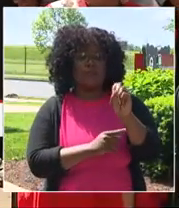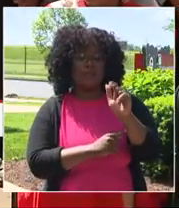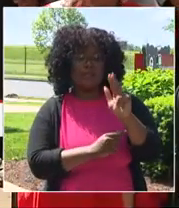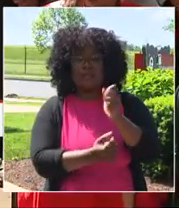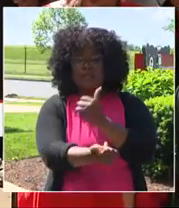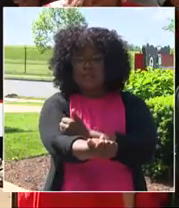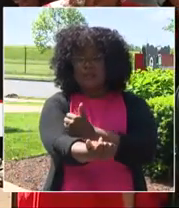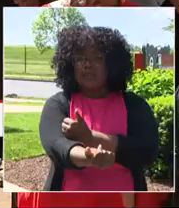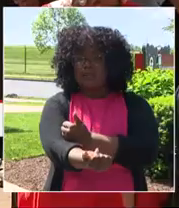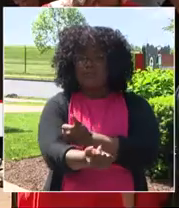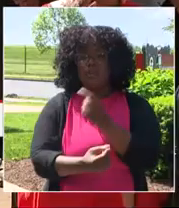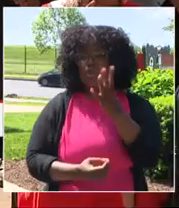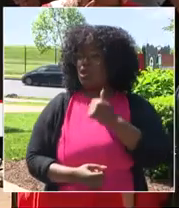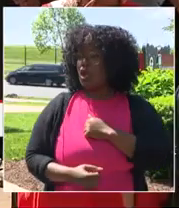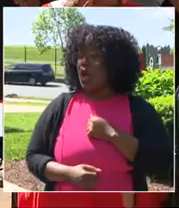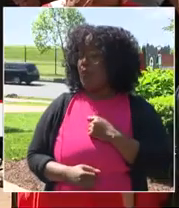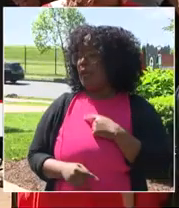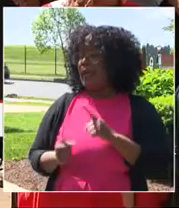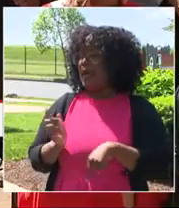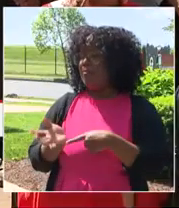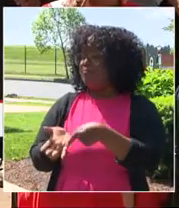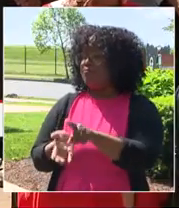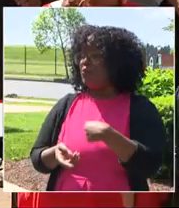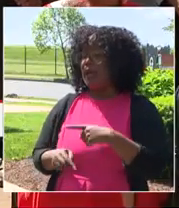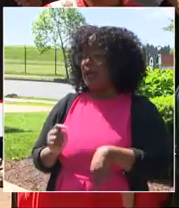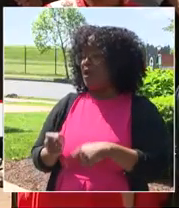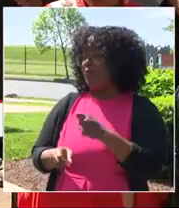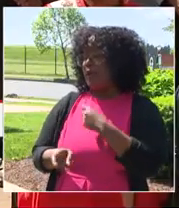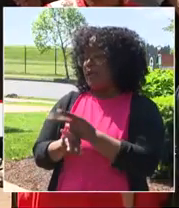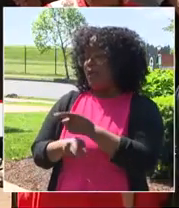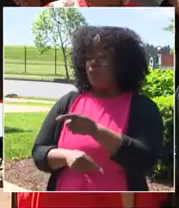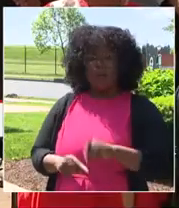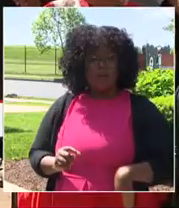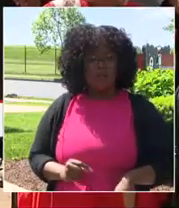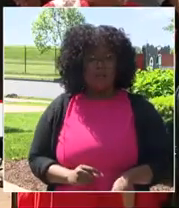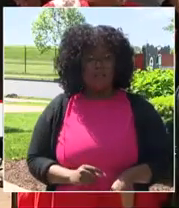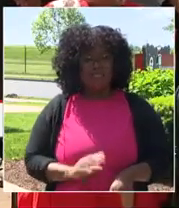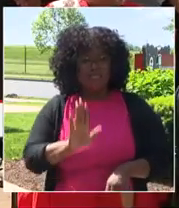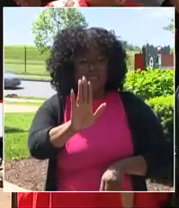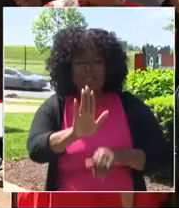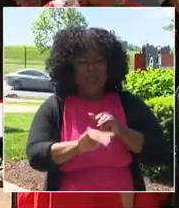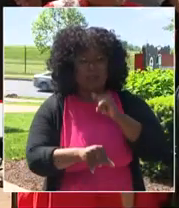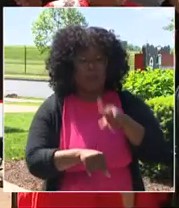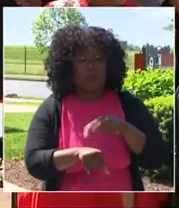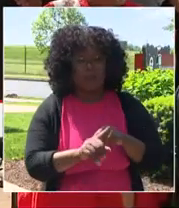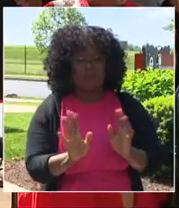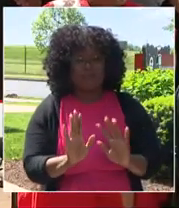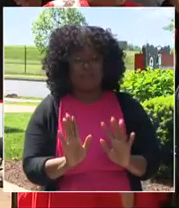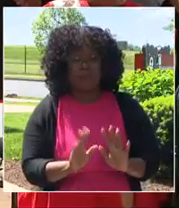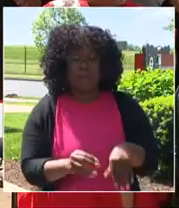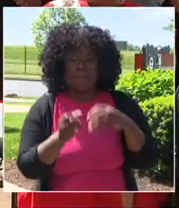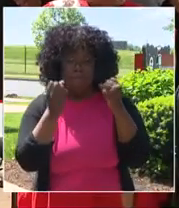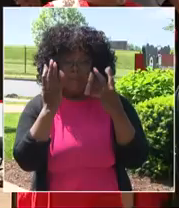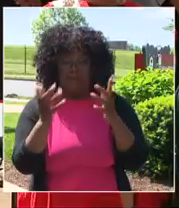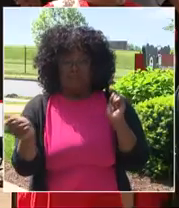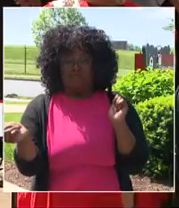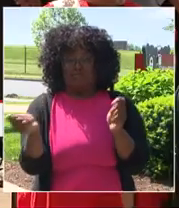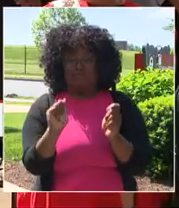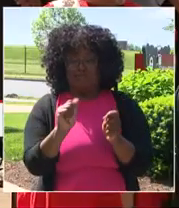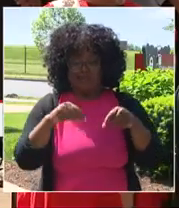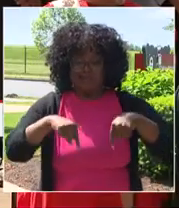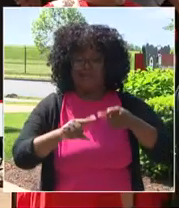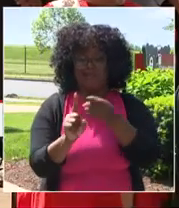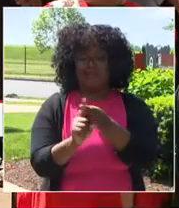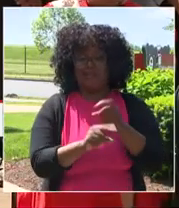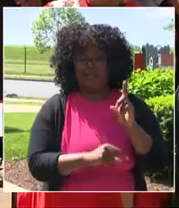to do so. So much progress has been made in public health in this country and the nation's capital in the last 20 years. Why go